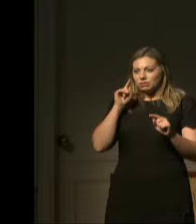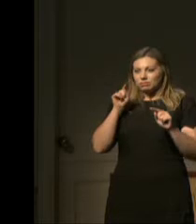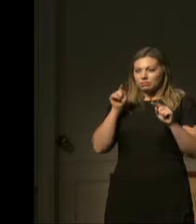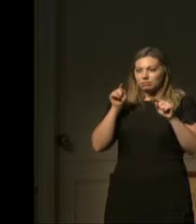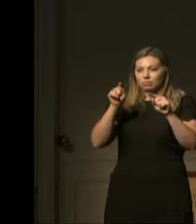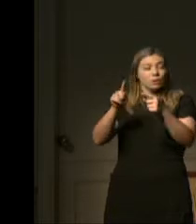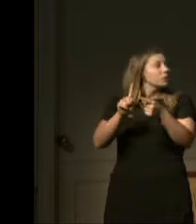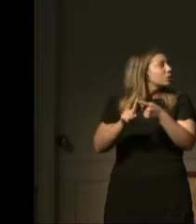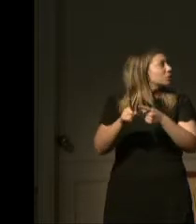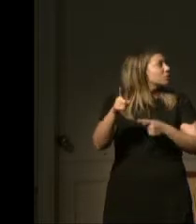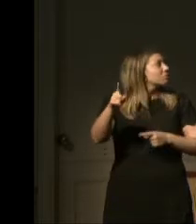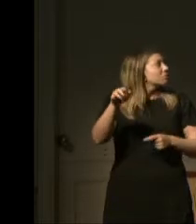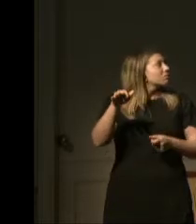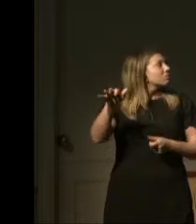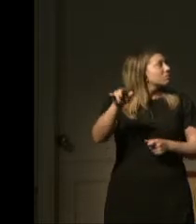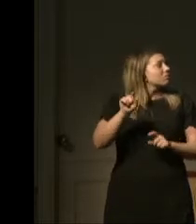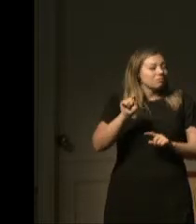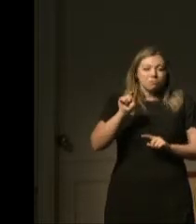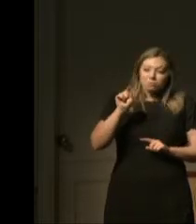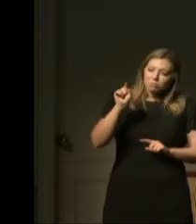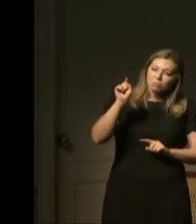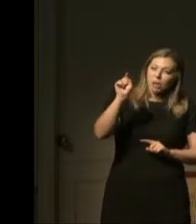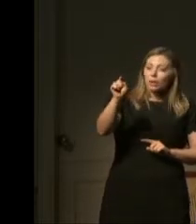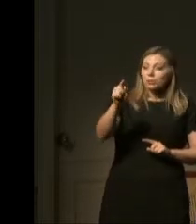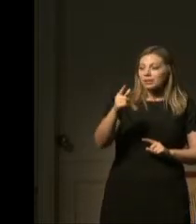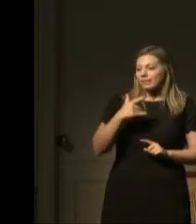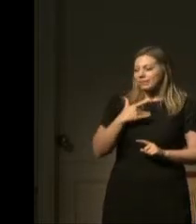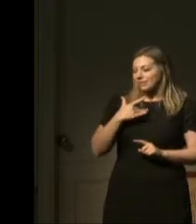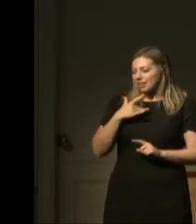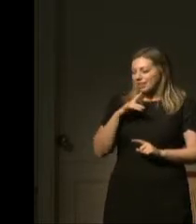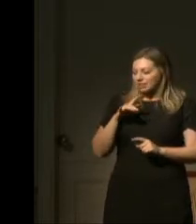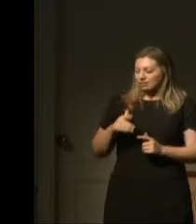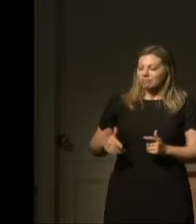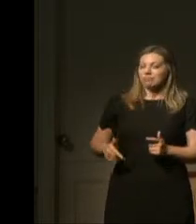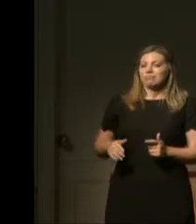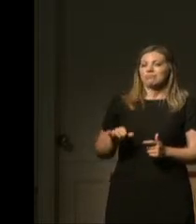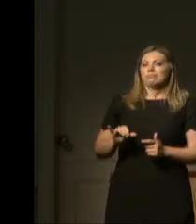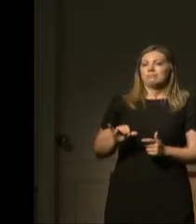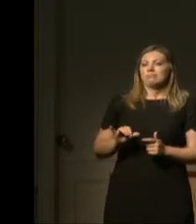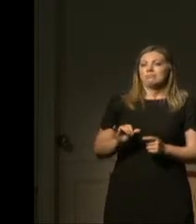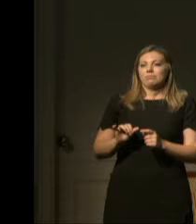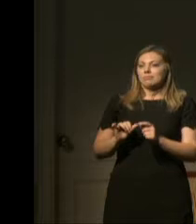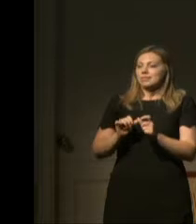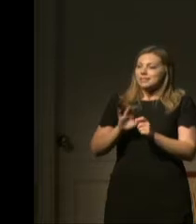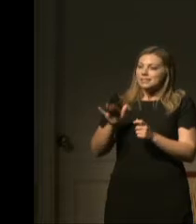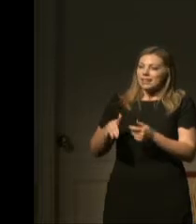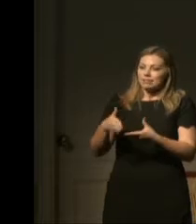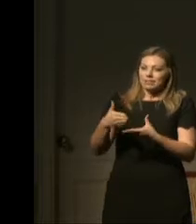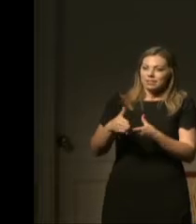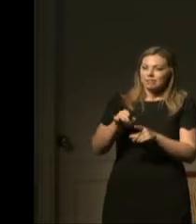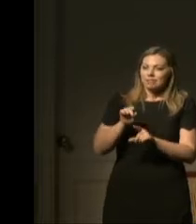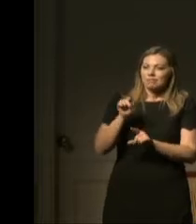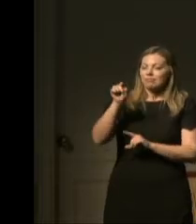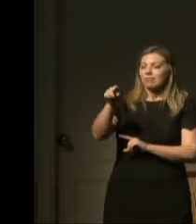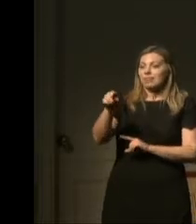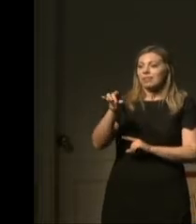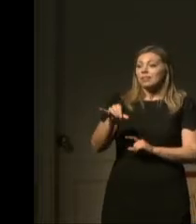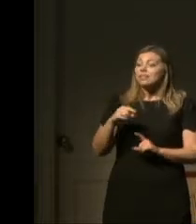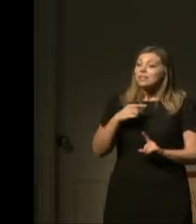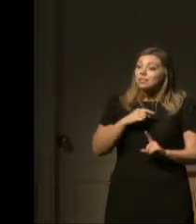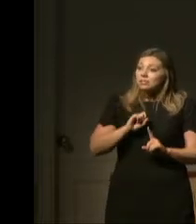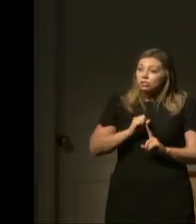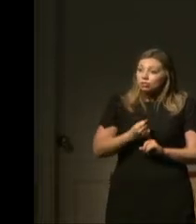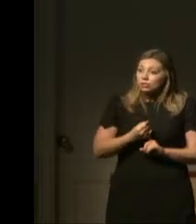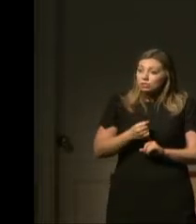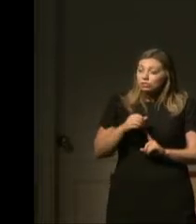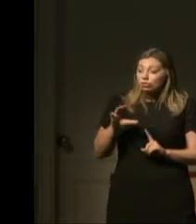into a horizon off into the distance, giving you the sense of endlessness. And in this case, the